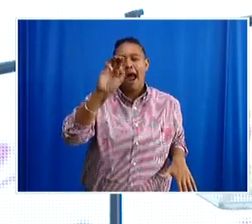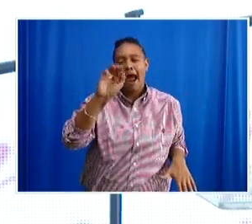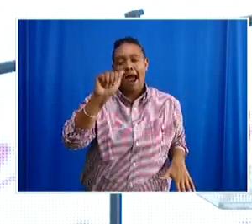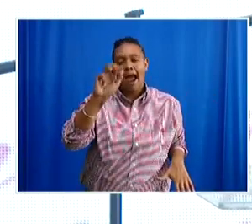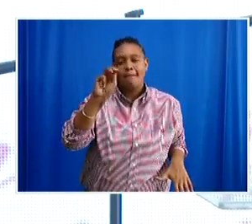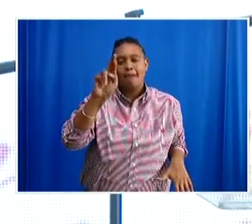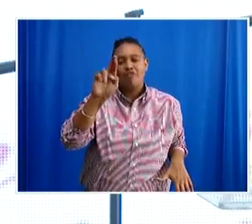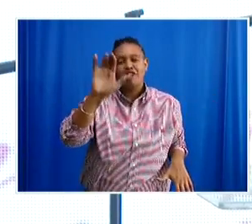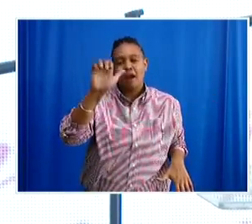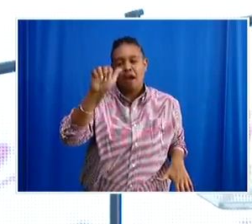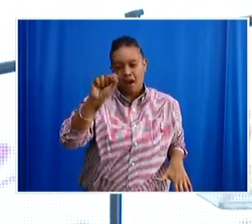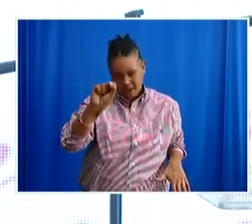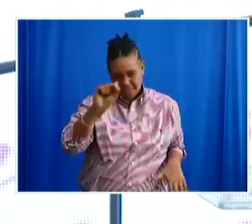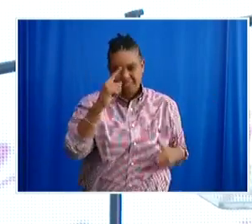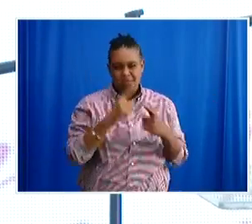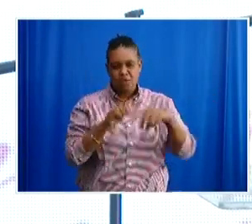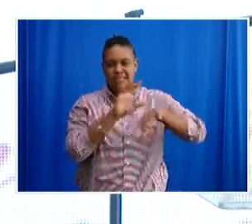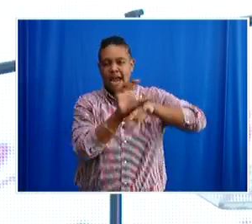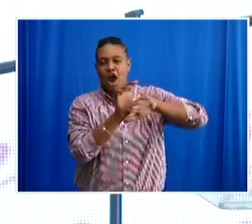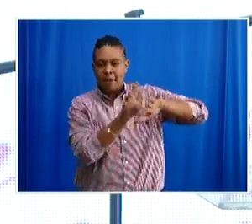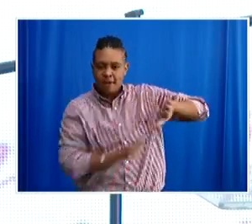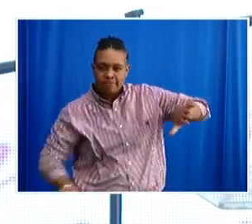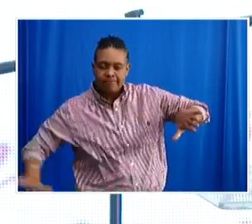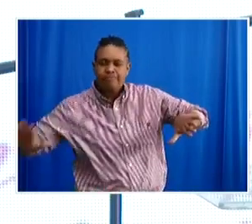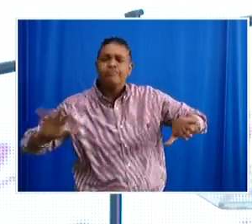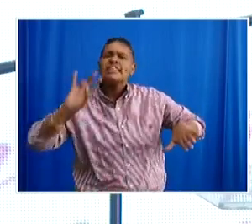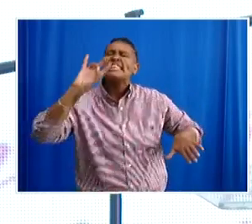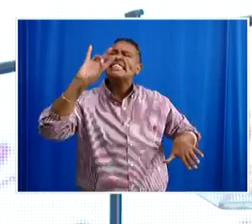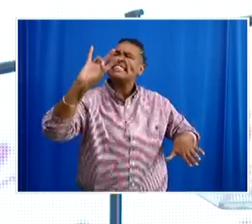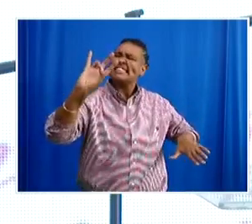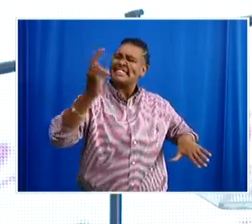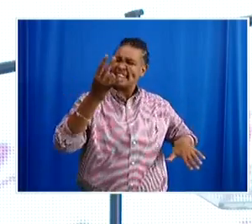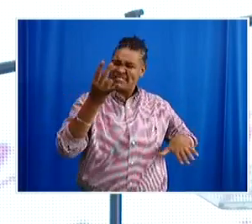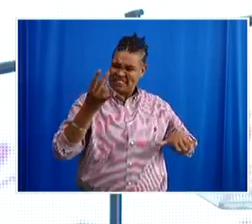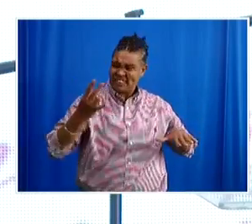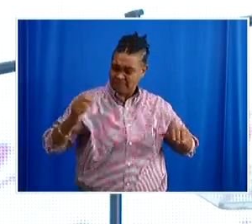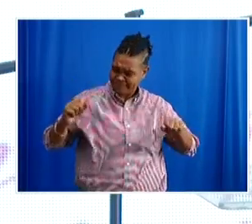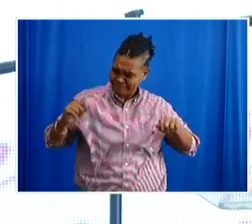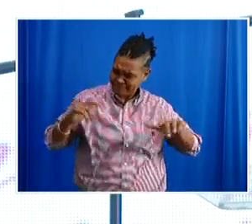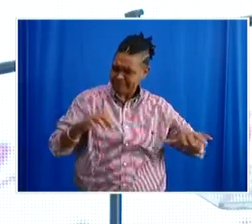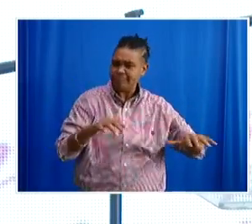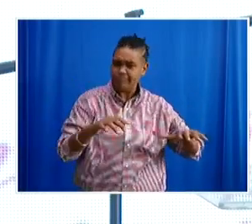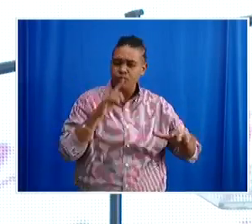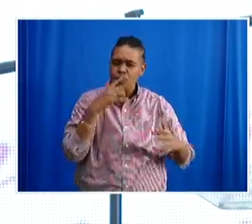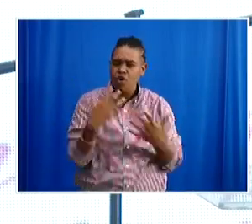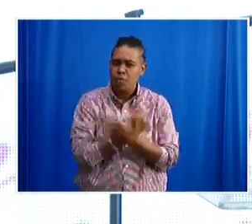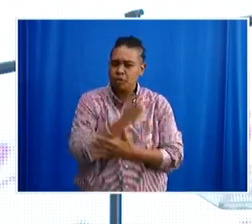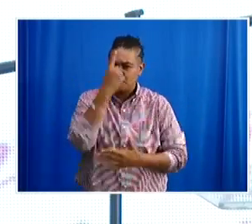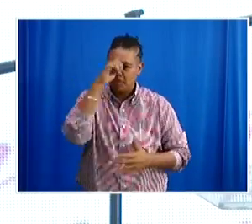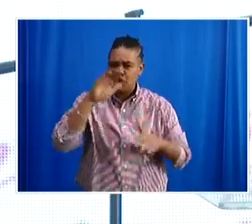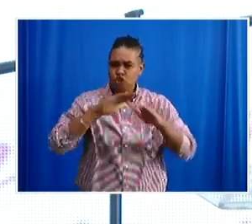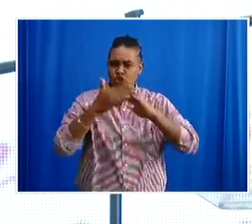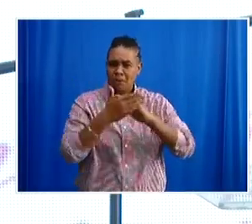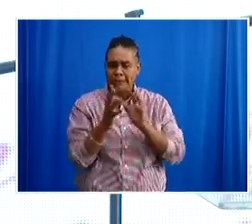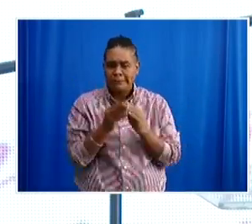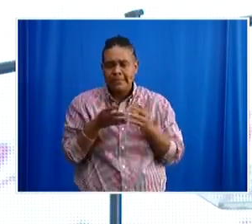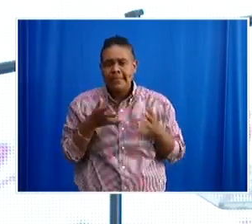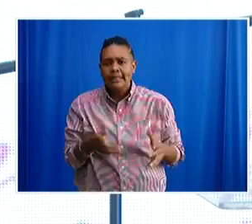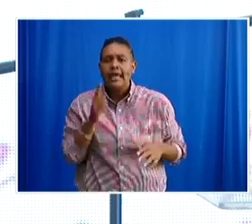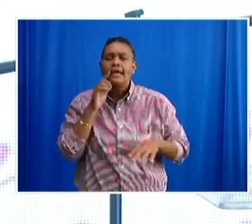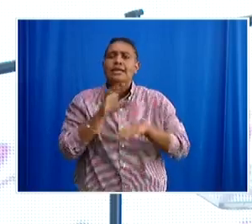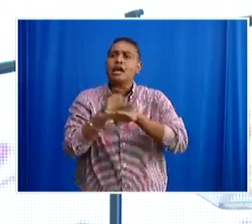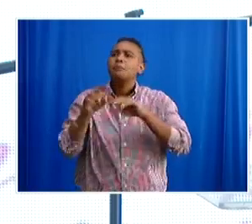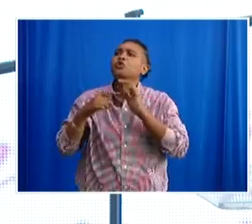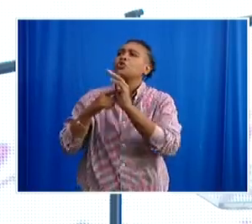The 7th Regional Platform will be an opportunity for Jamaica and for the Caribbean to showcase